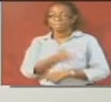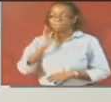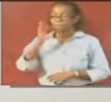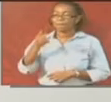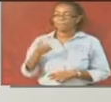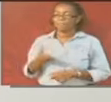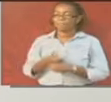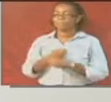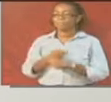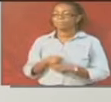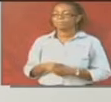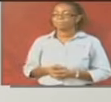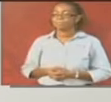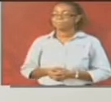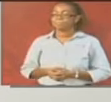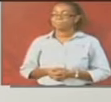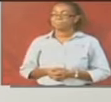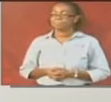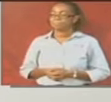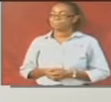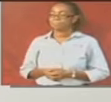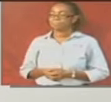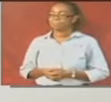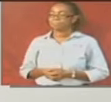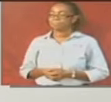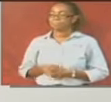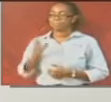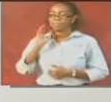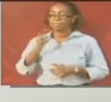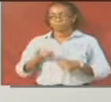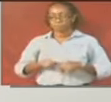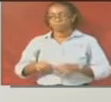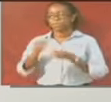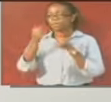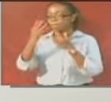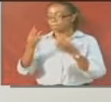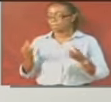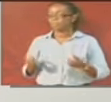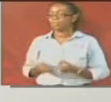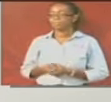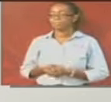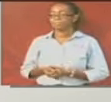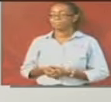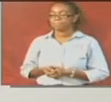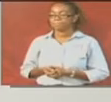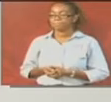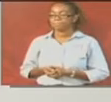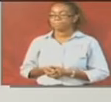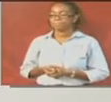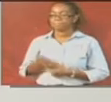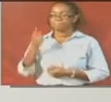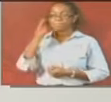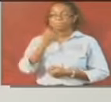we roll into that second half, we will keep you updated, but we expect that things will go according to the originally